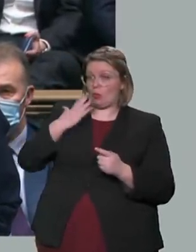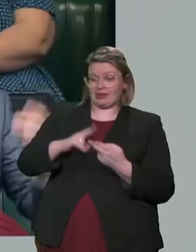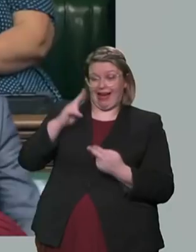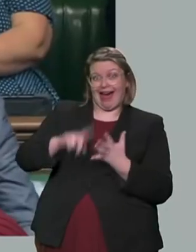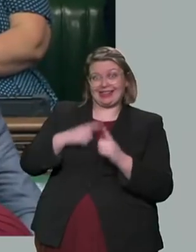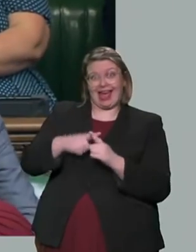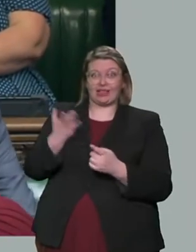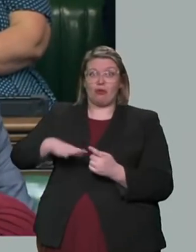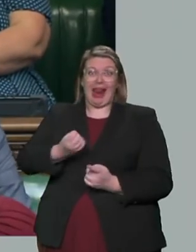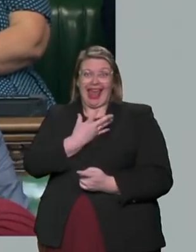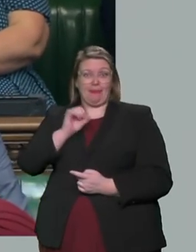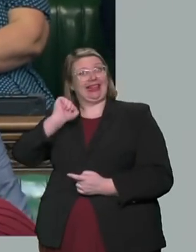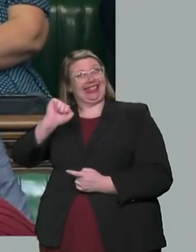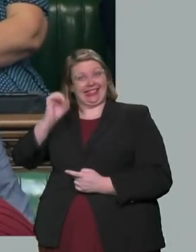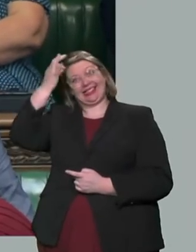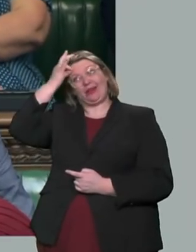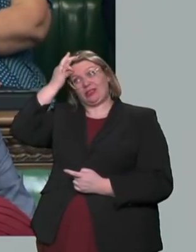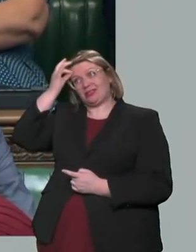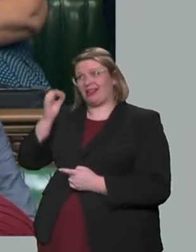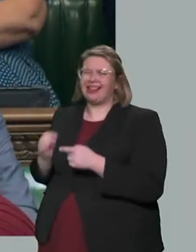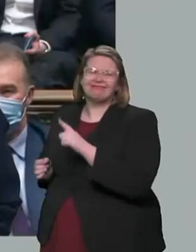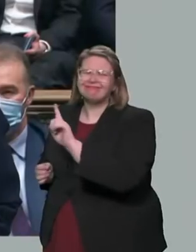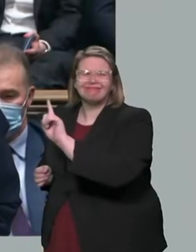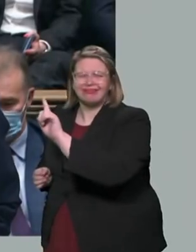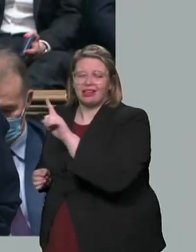in my experience. But